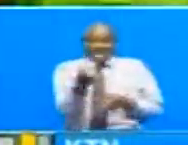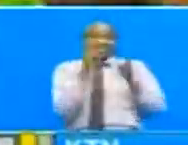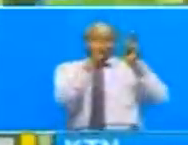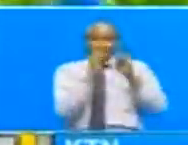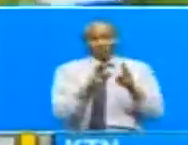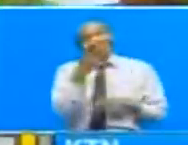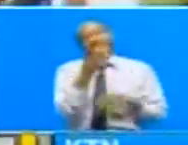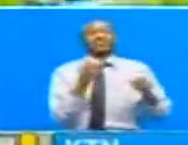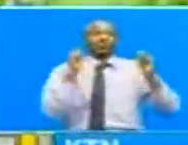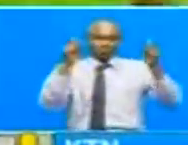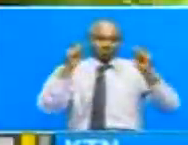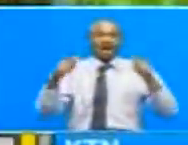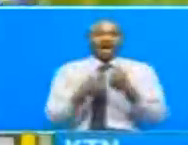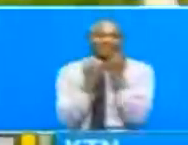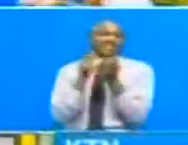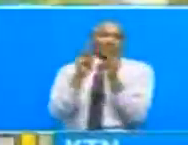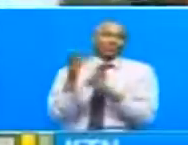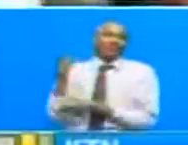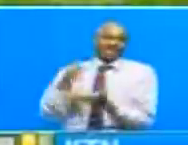another demonstration.